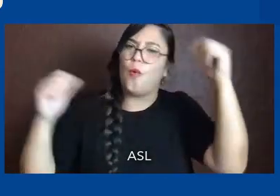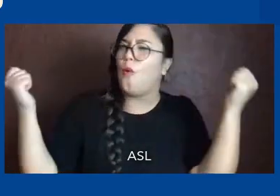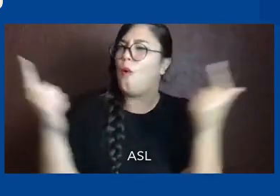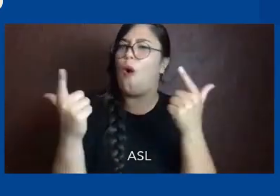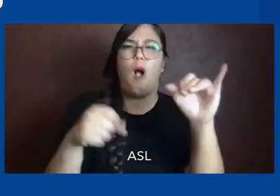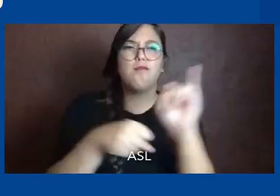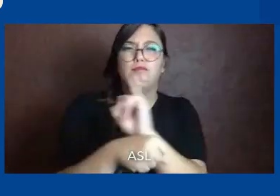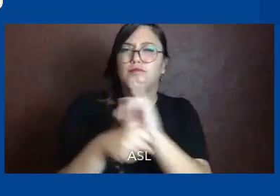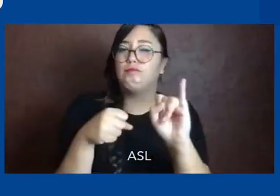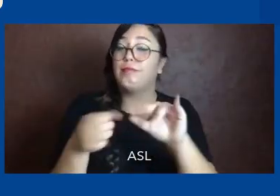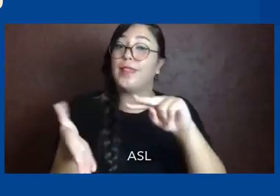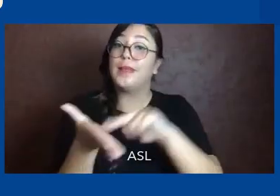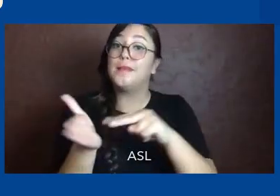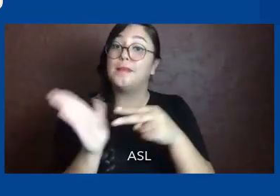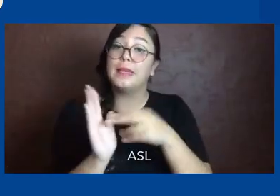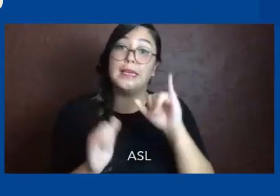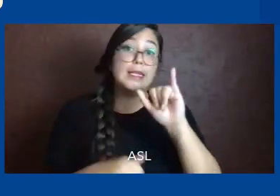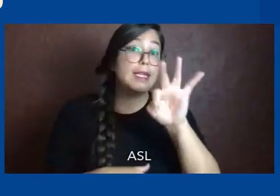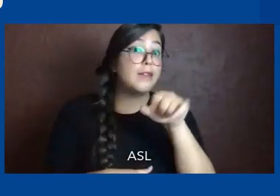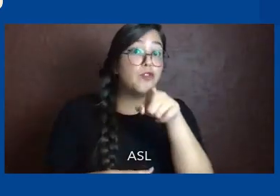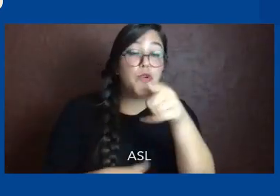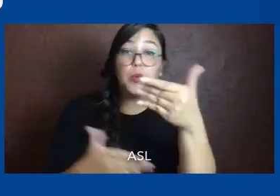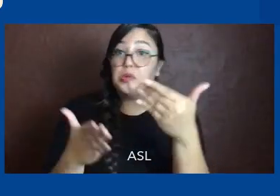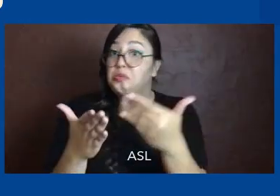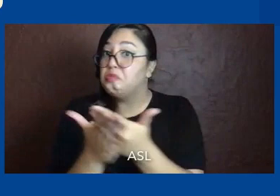real structured